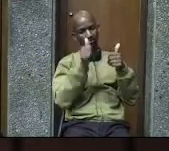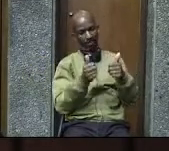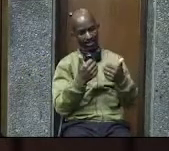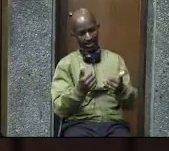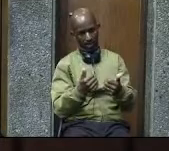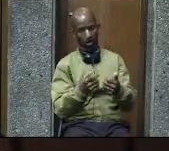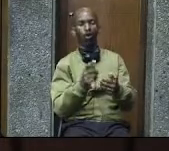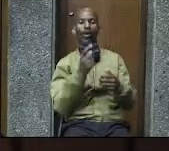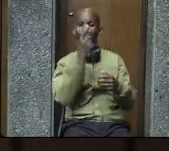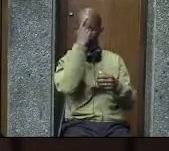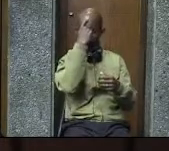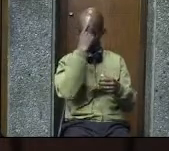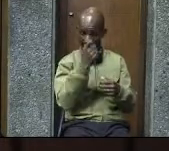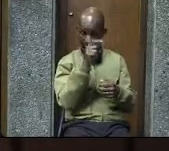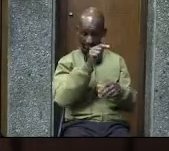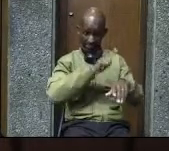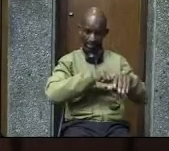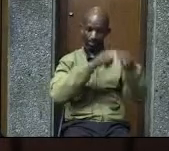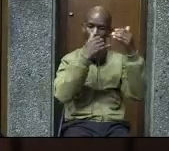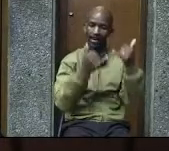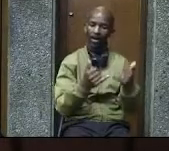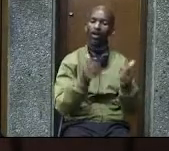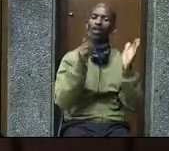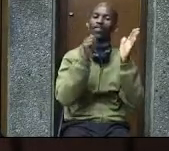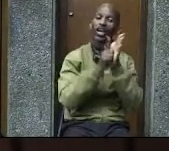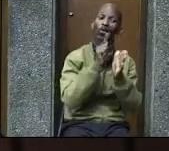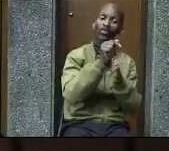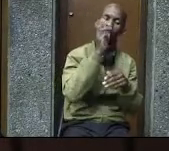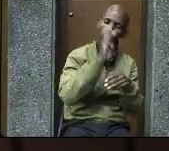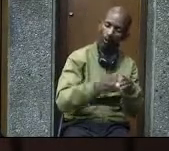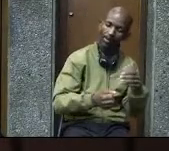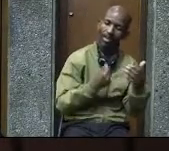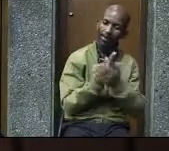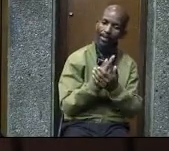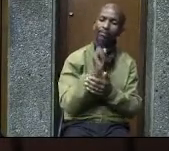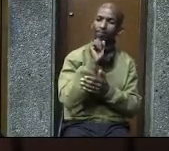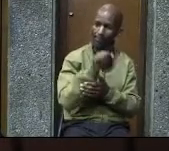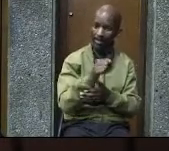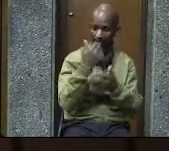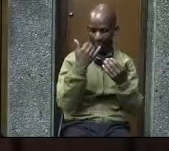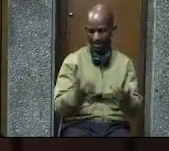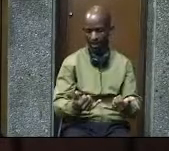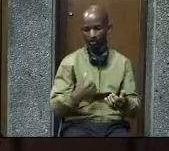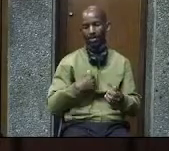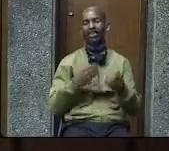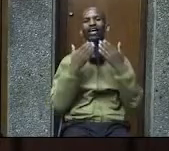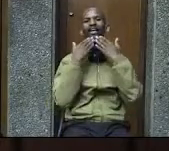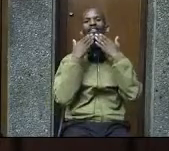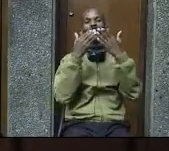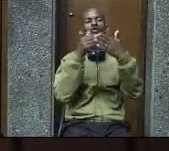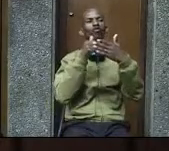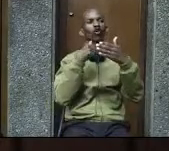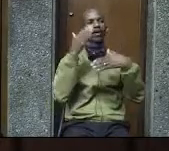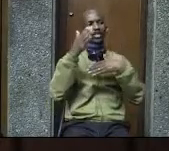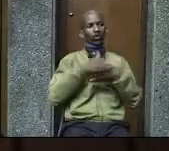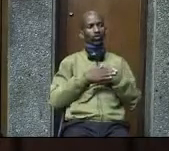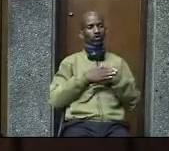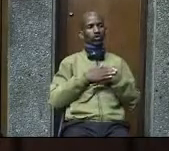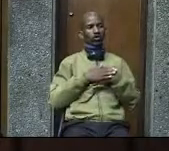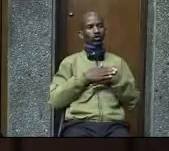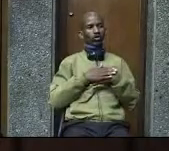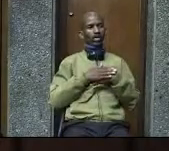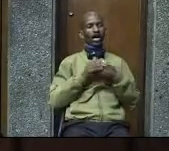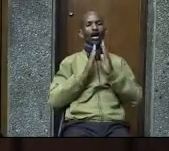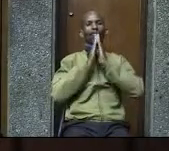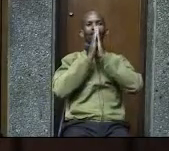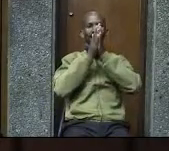re tshepa gore this time molao ona o tla feta so ere ke leboga before ke kwala ke kopa